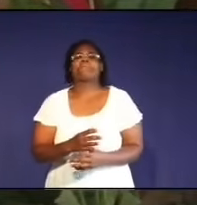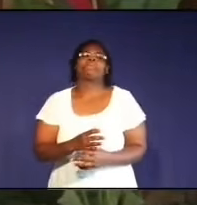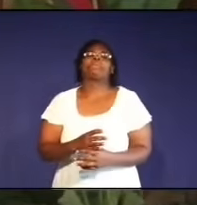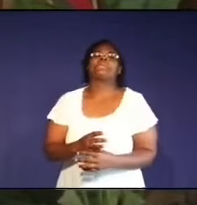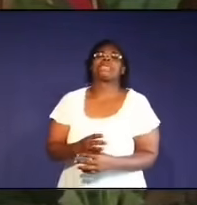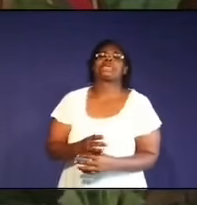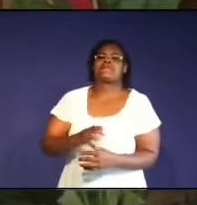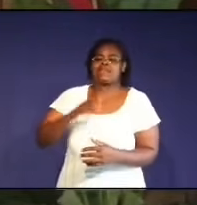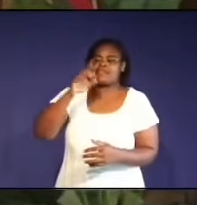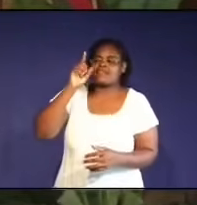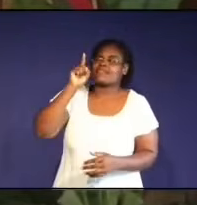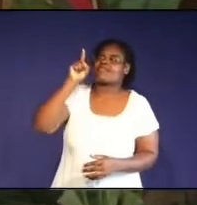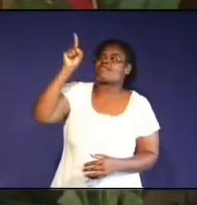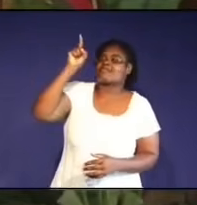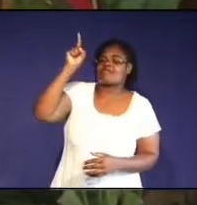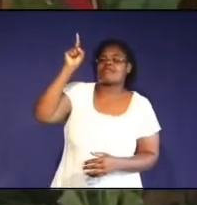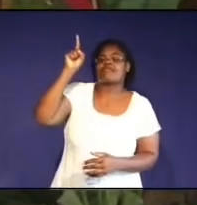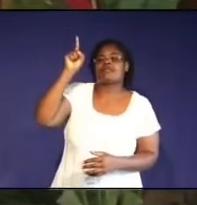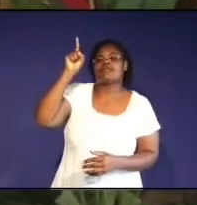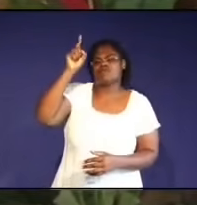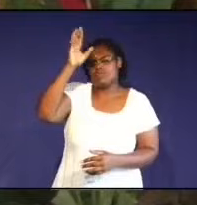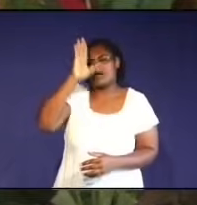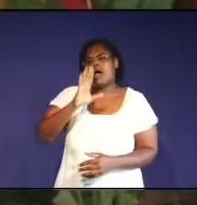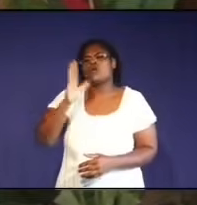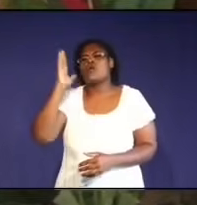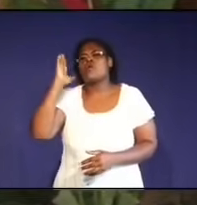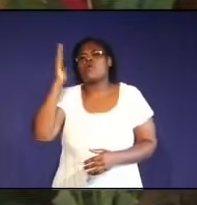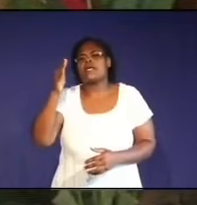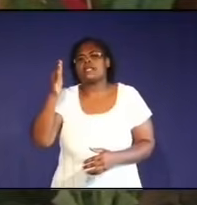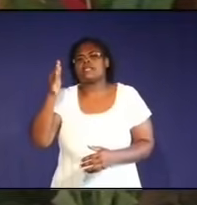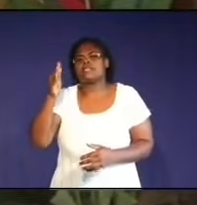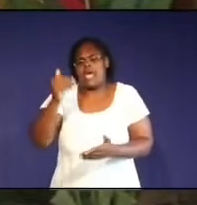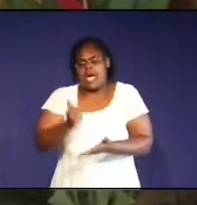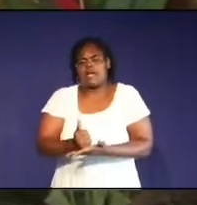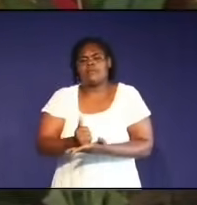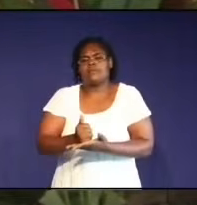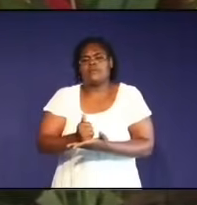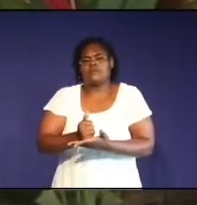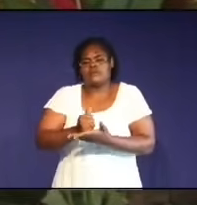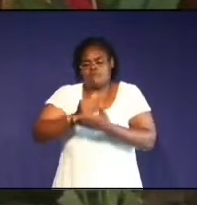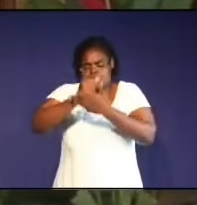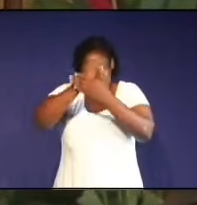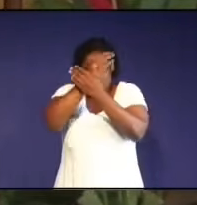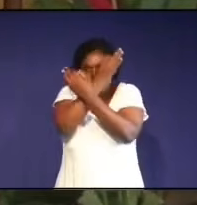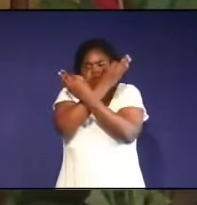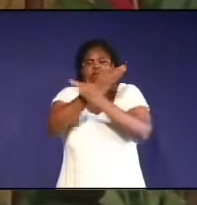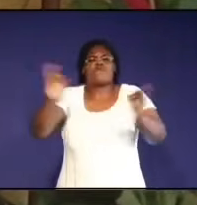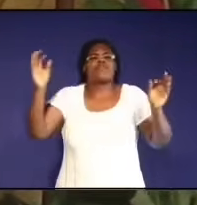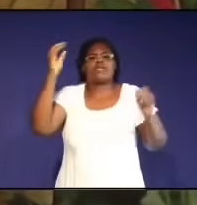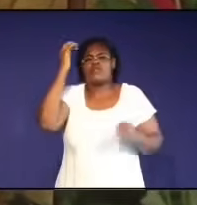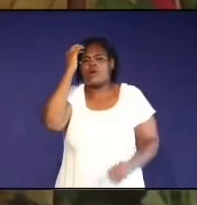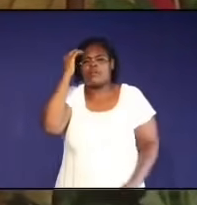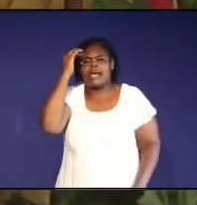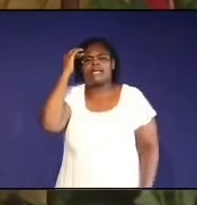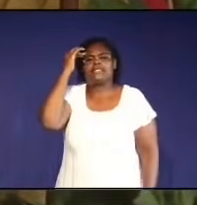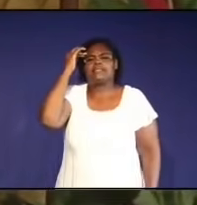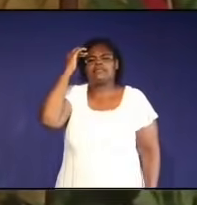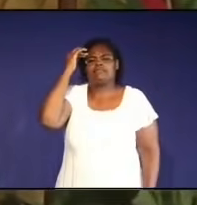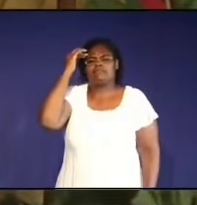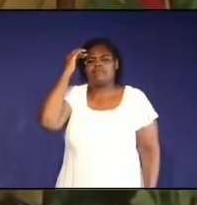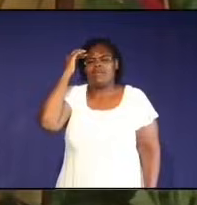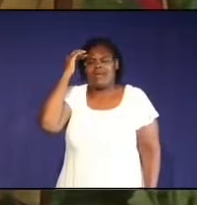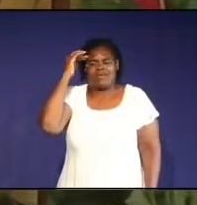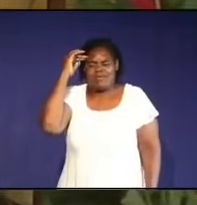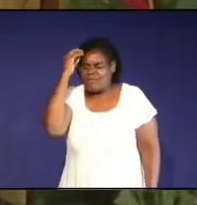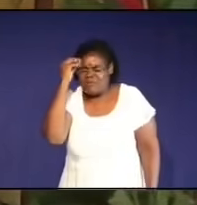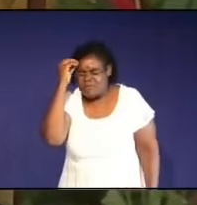There is a God who can help you clear your mind. You don't have to lose